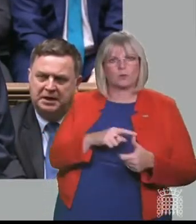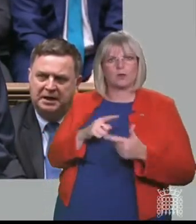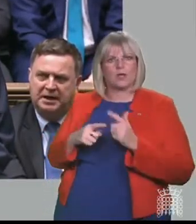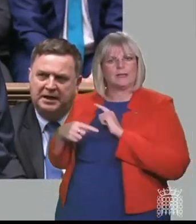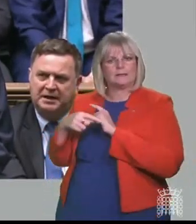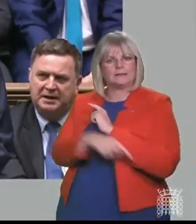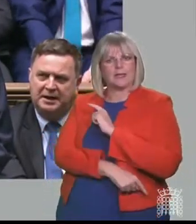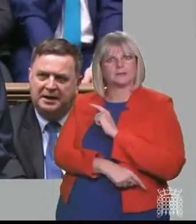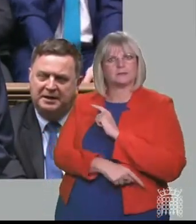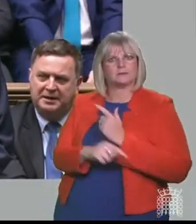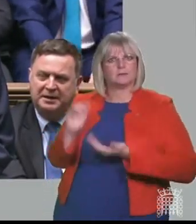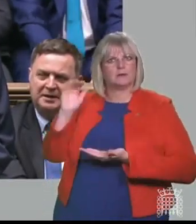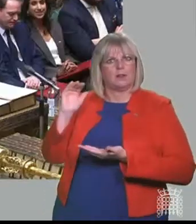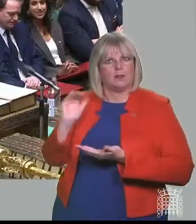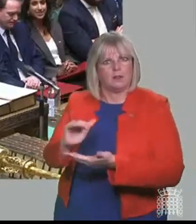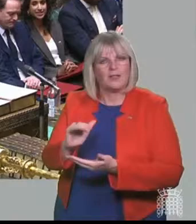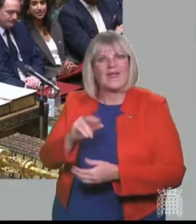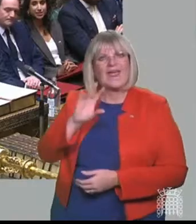promise. I will